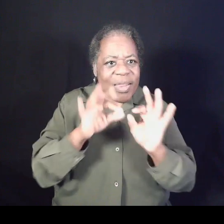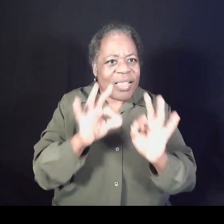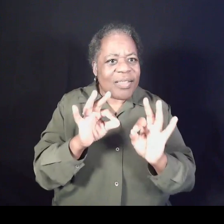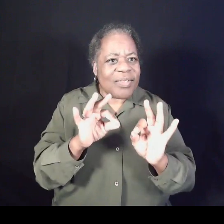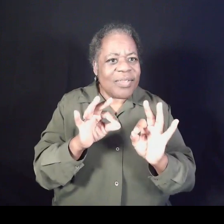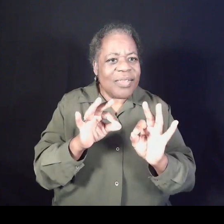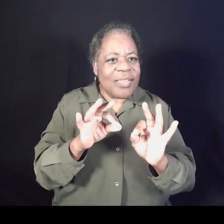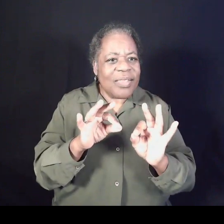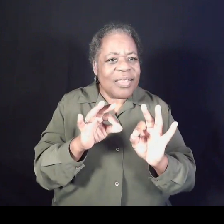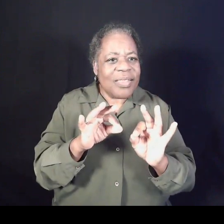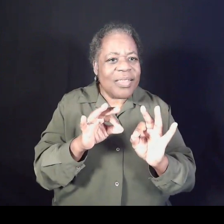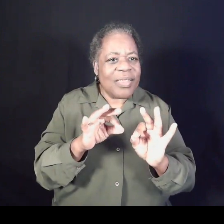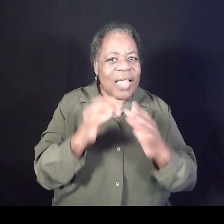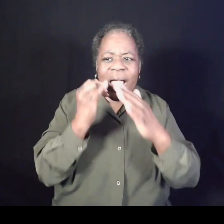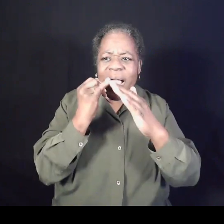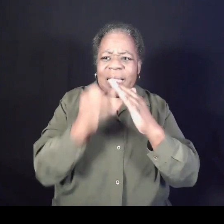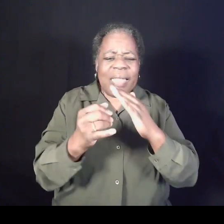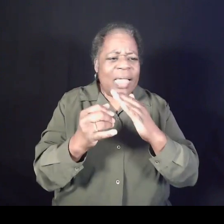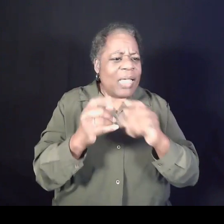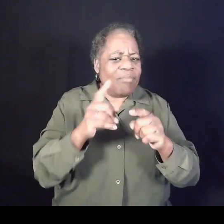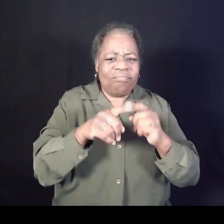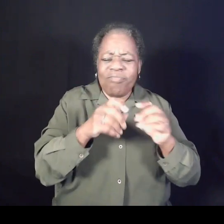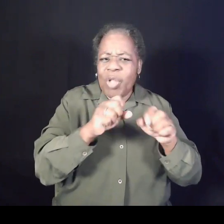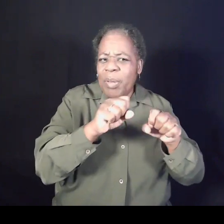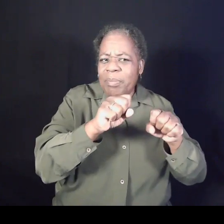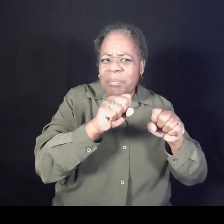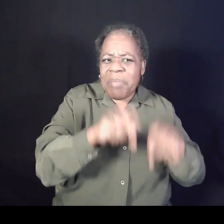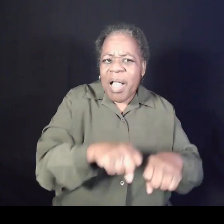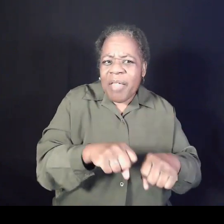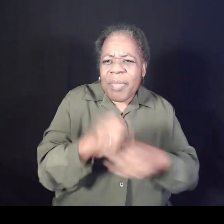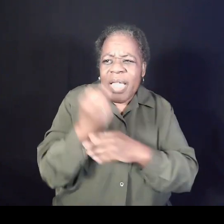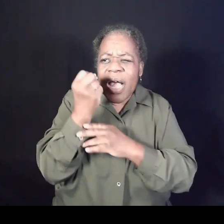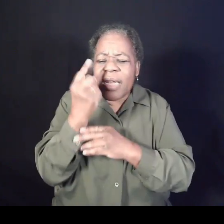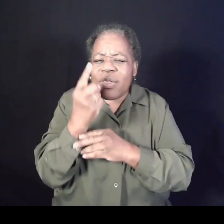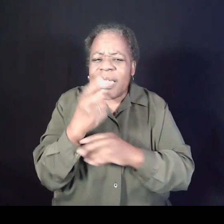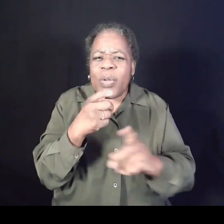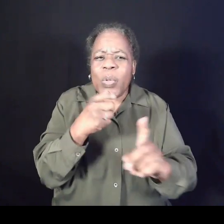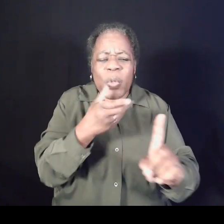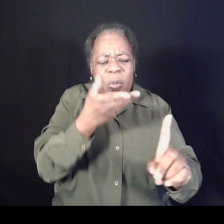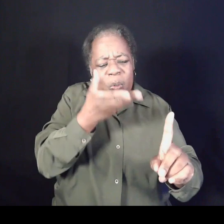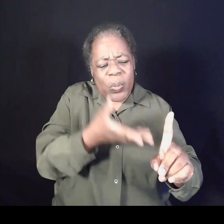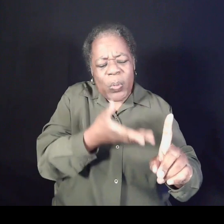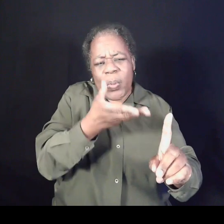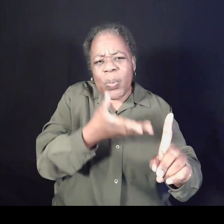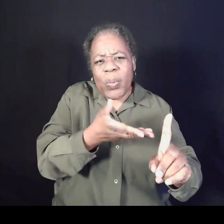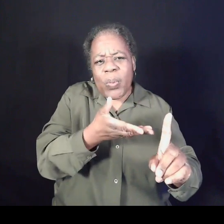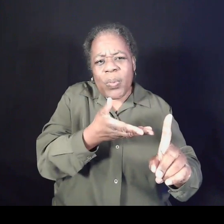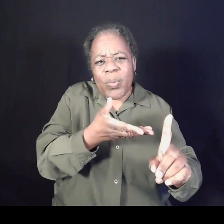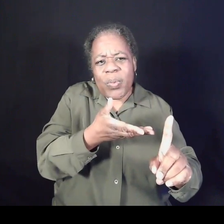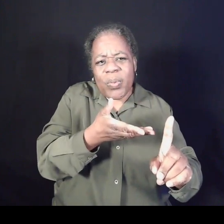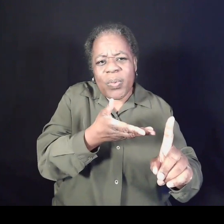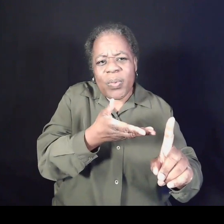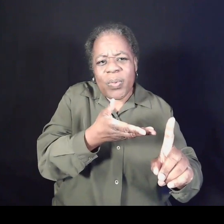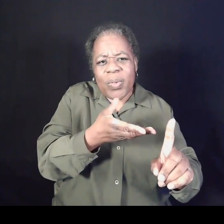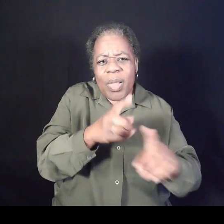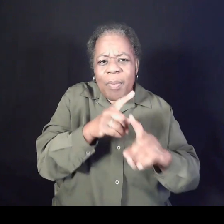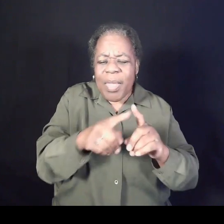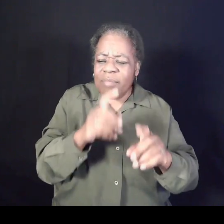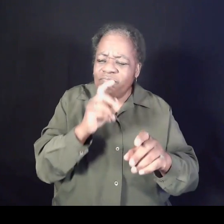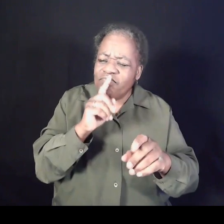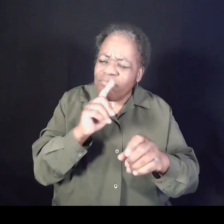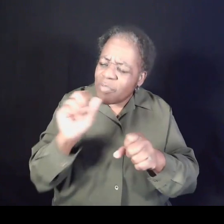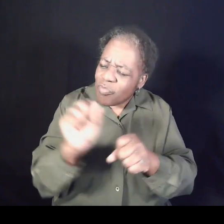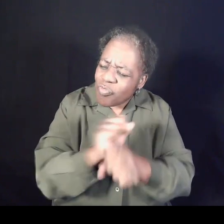Now, Isaiah couldn't possibly have understood fully who and what this coming one would be, but he was so sure he would